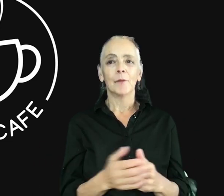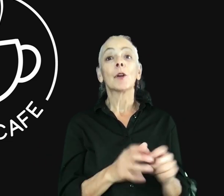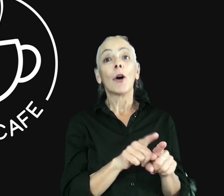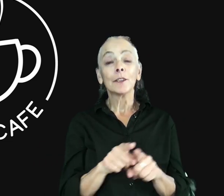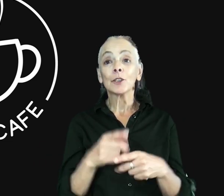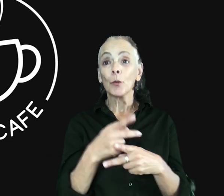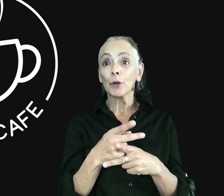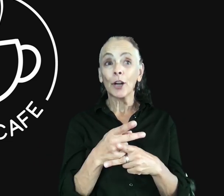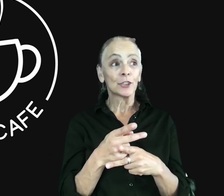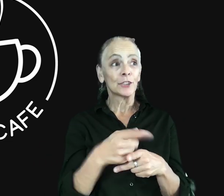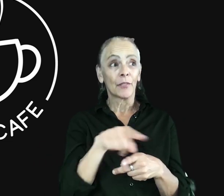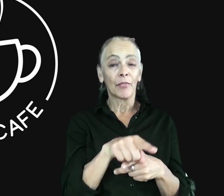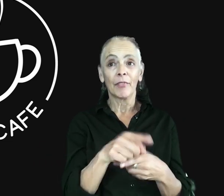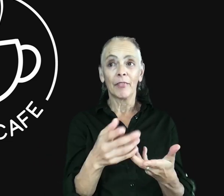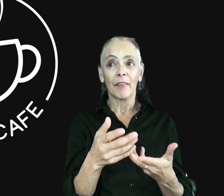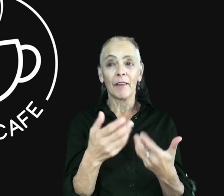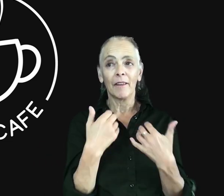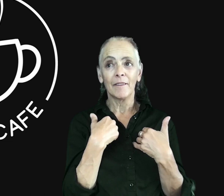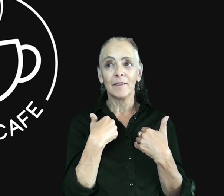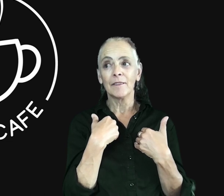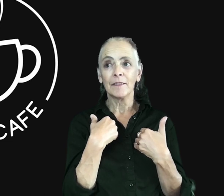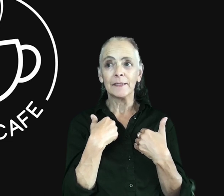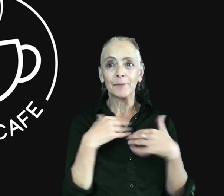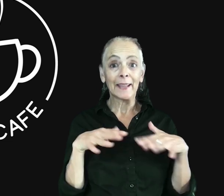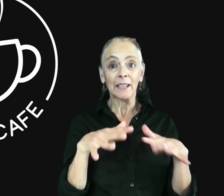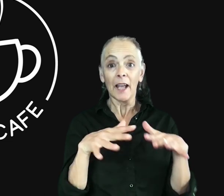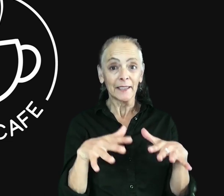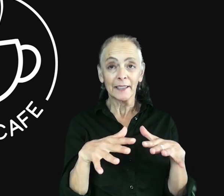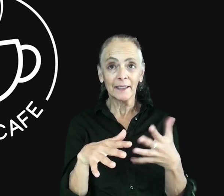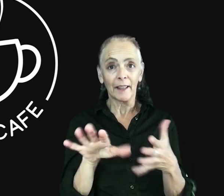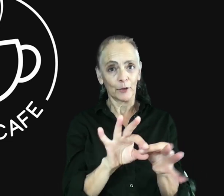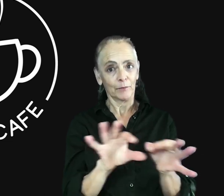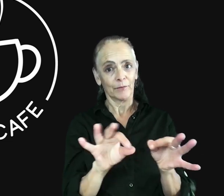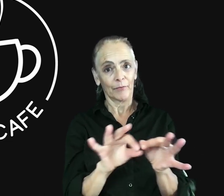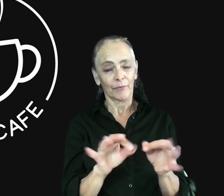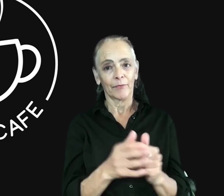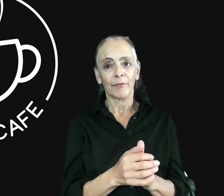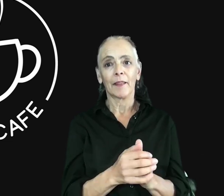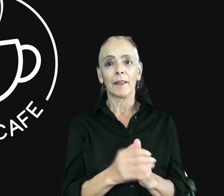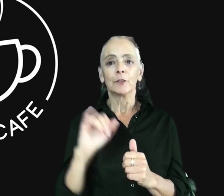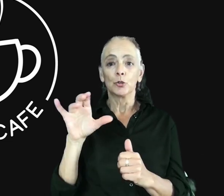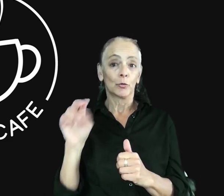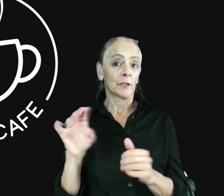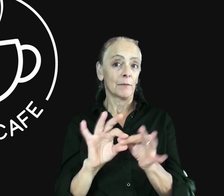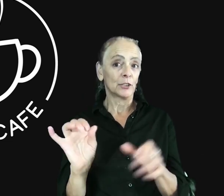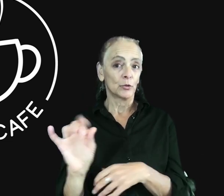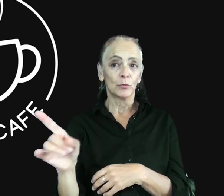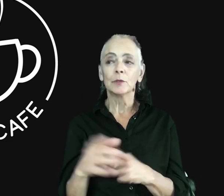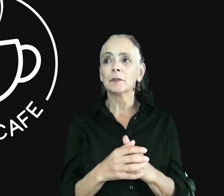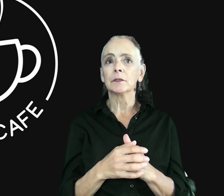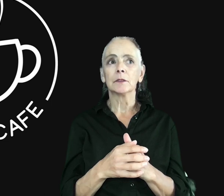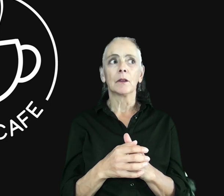production side you know just having this kind of uh anxiety as you were telling and that julius mentioning in the talk that uh oh what are they